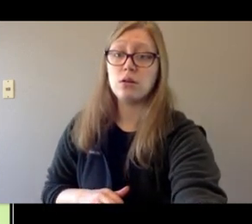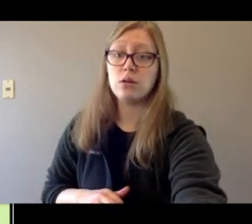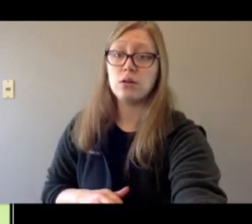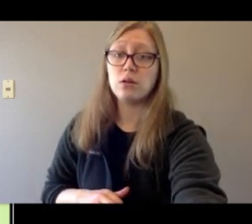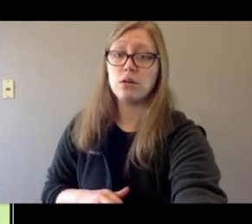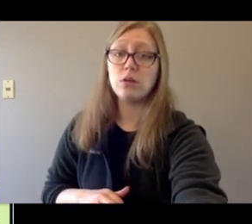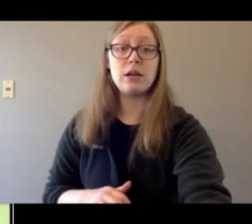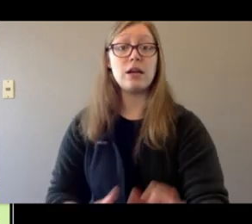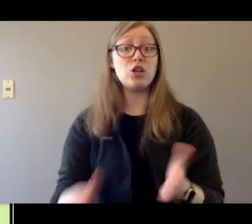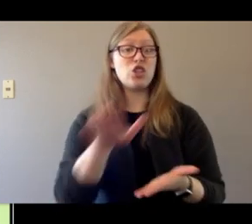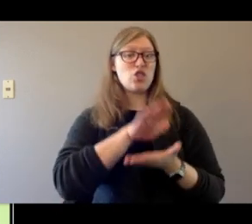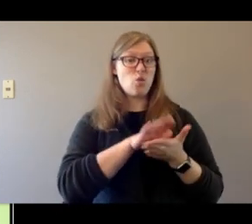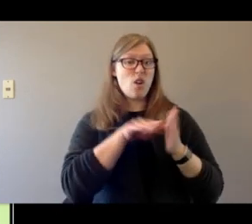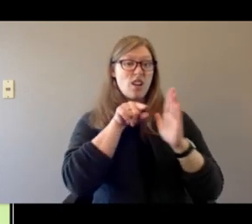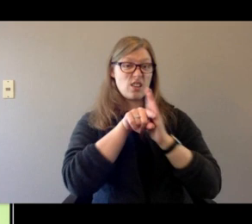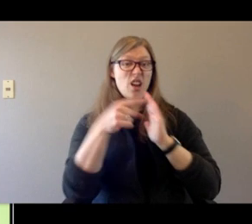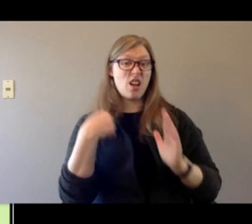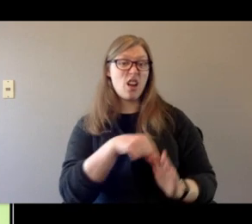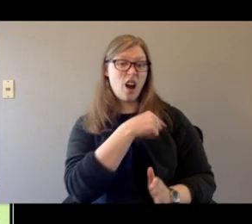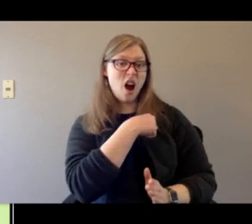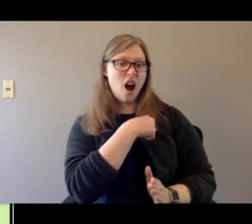supported